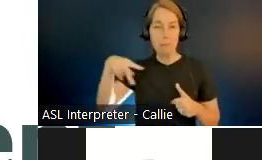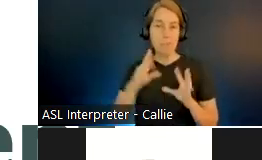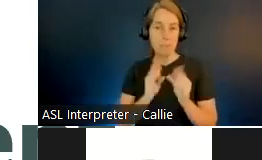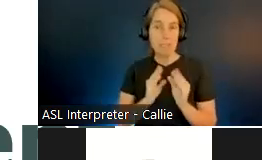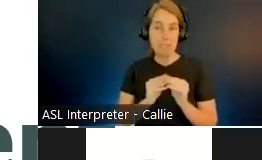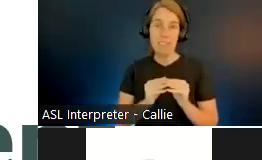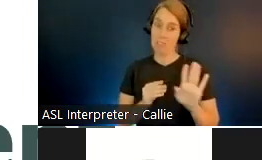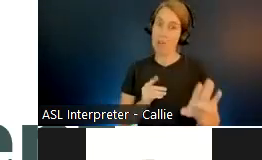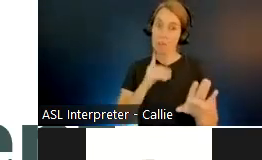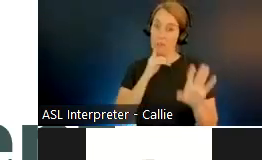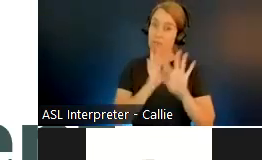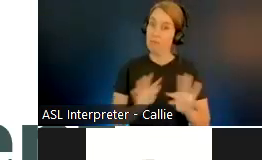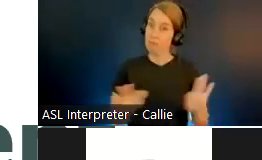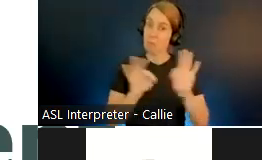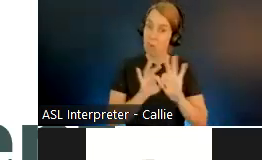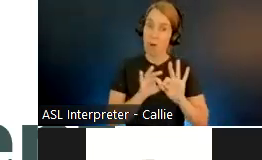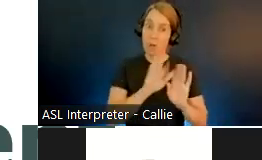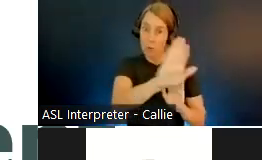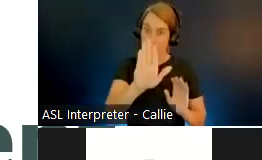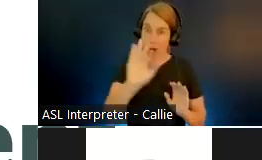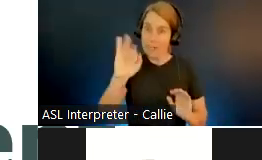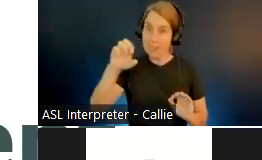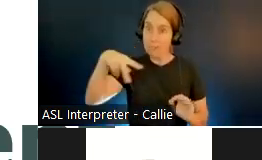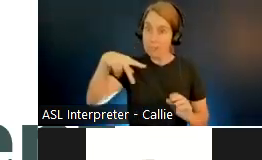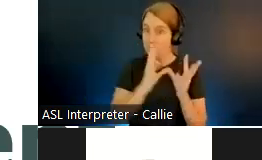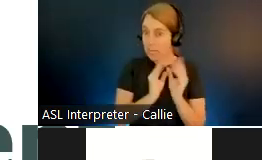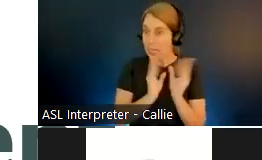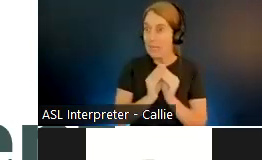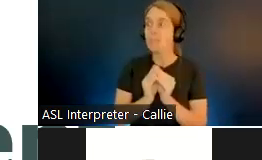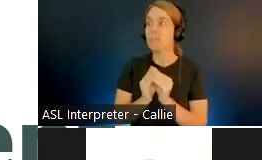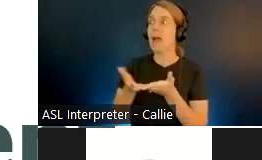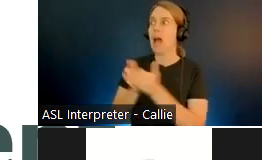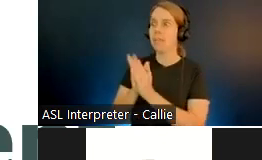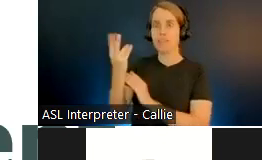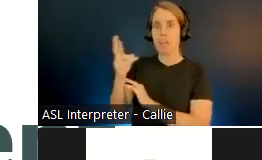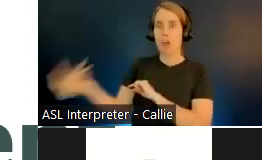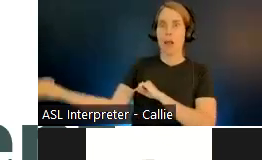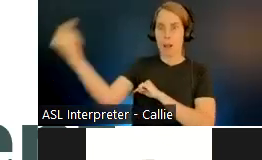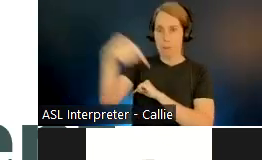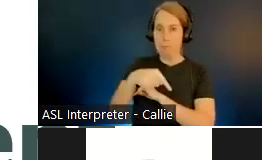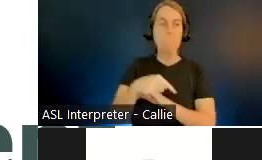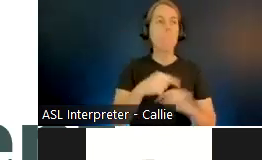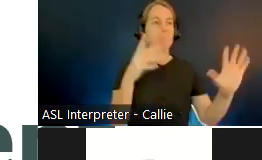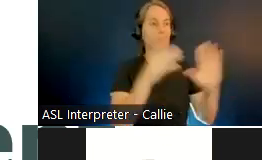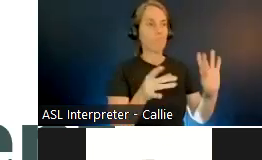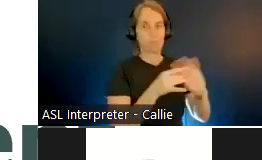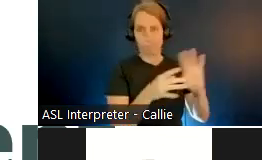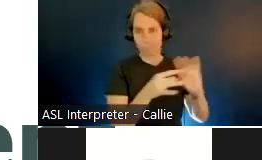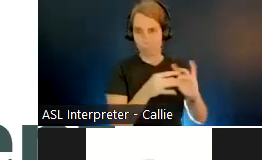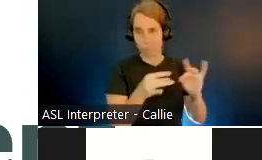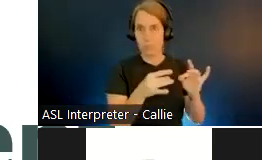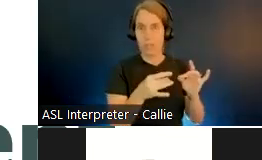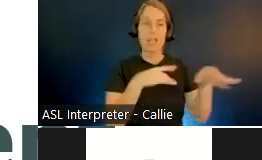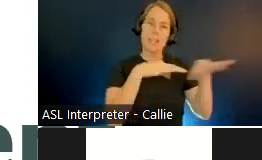VR can offer and why the student might want to go ahead and apply for VR services while still in high